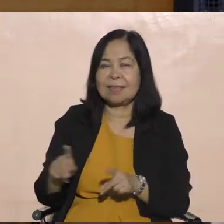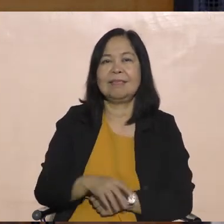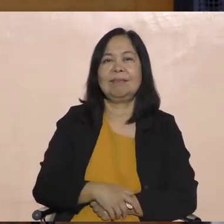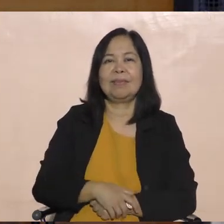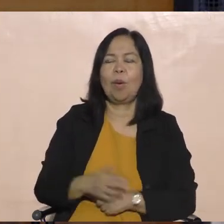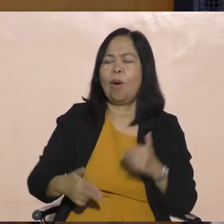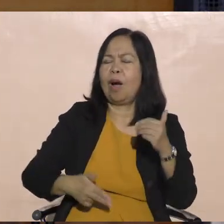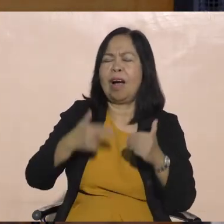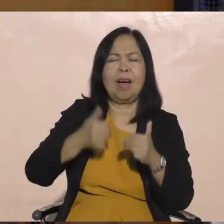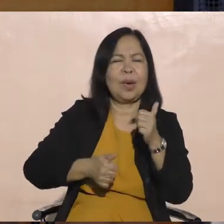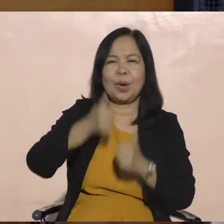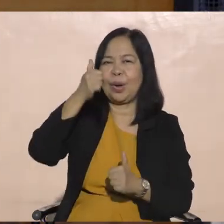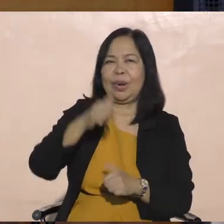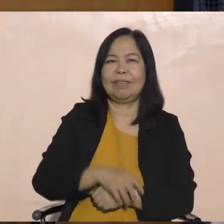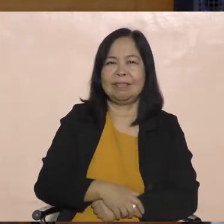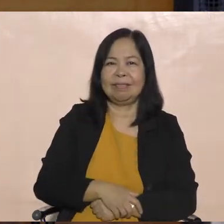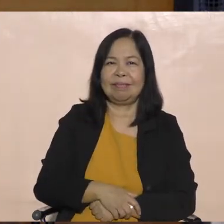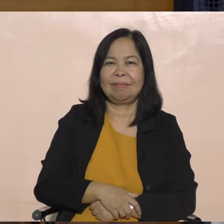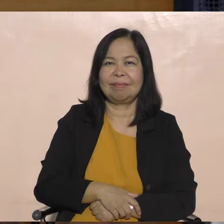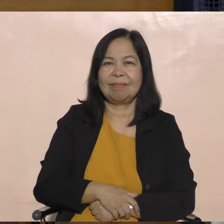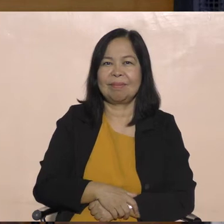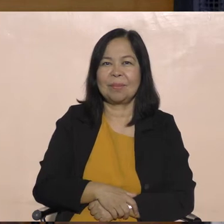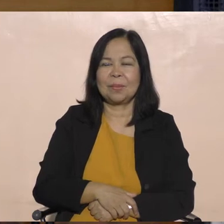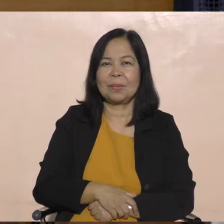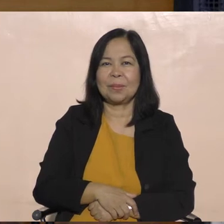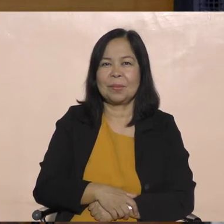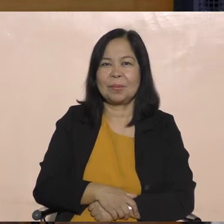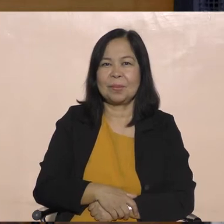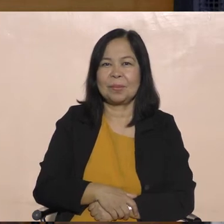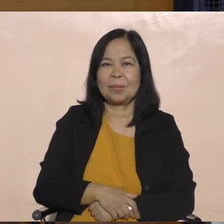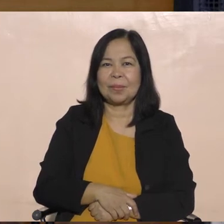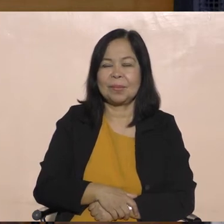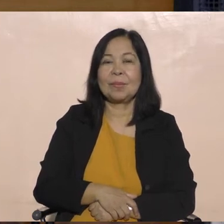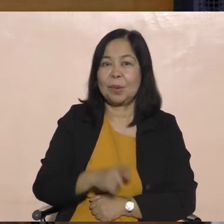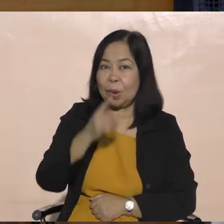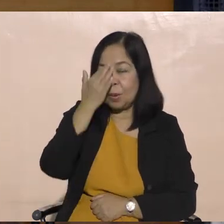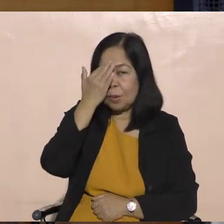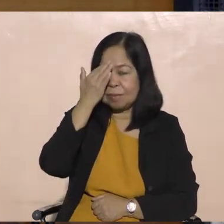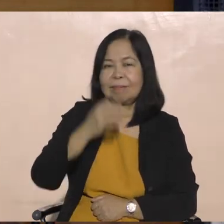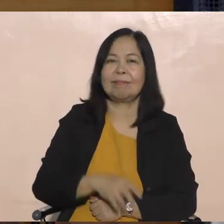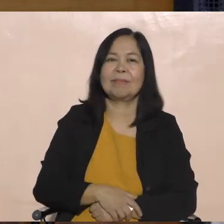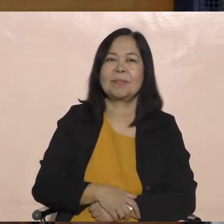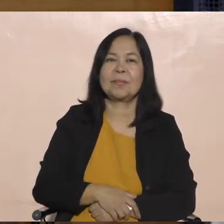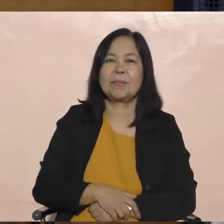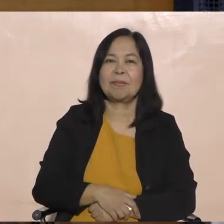ang iyang mga plano is higher pa kaayo sa atong mga plano mga kaigsunan. You know what?